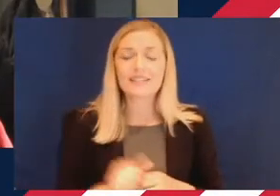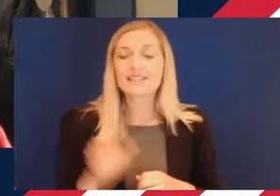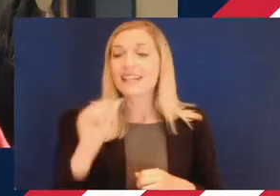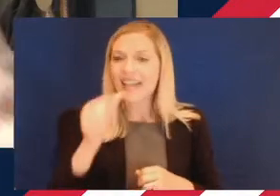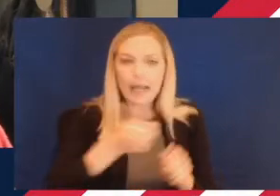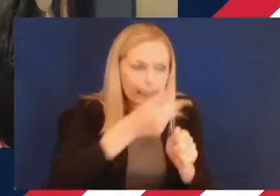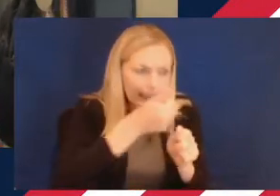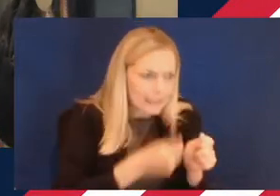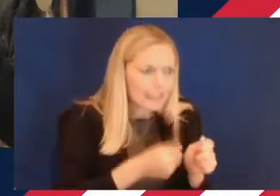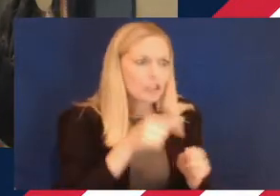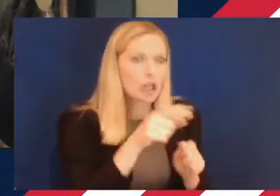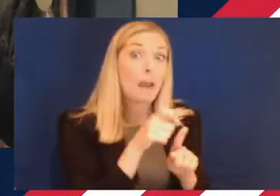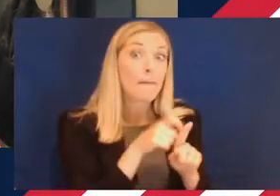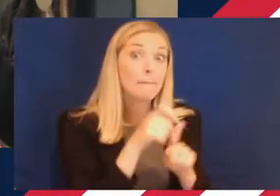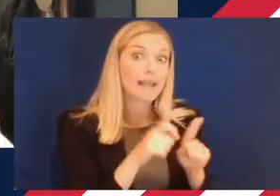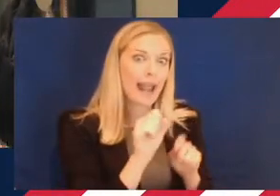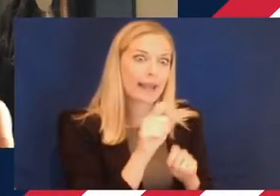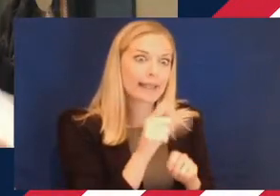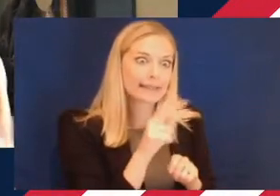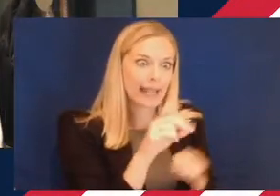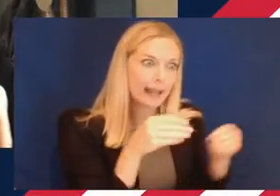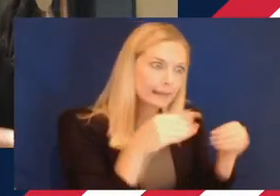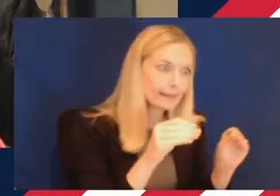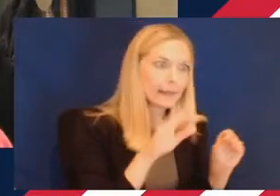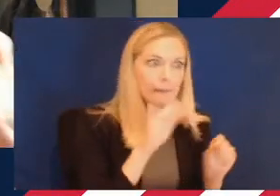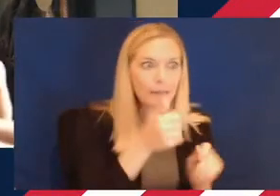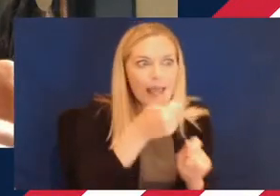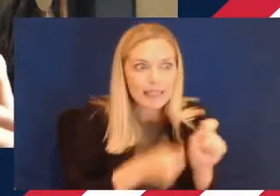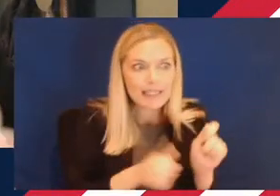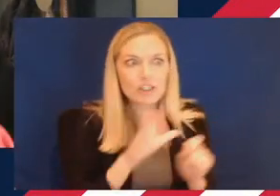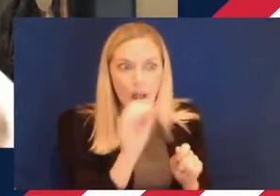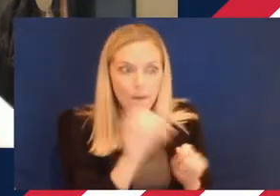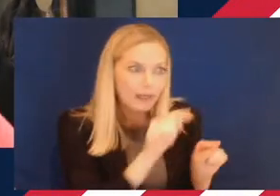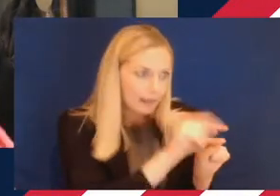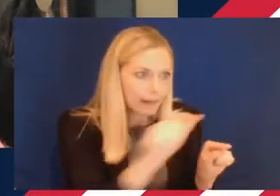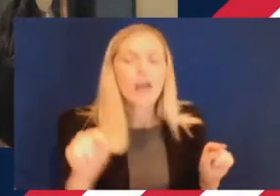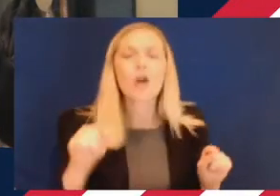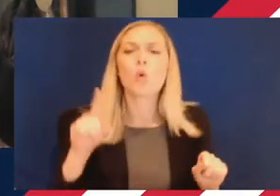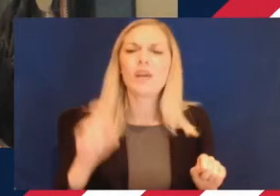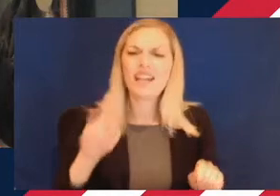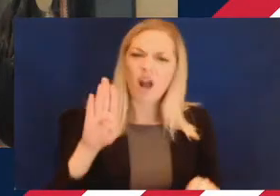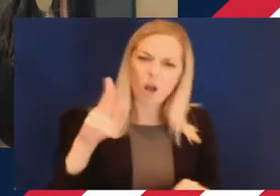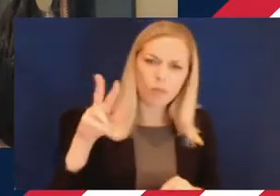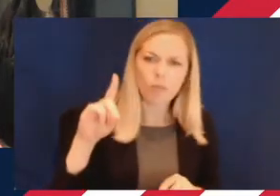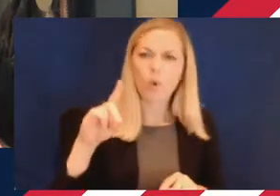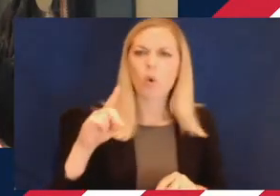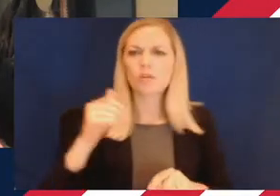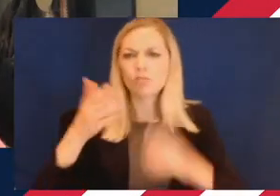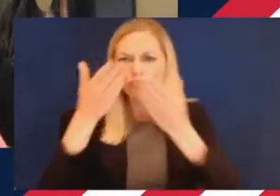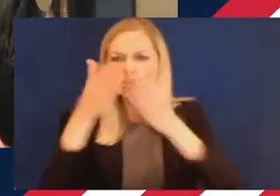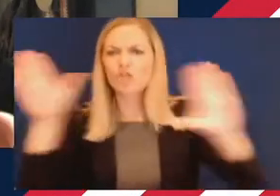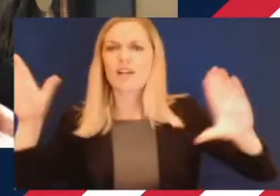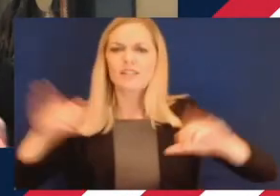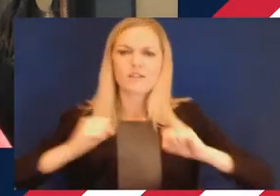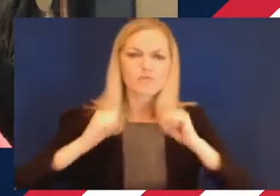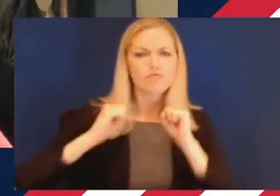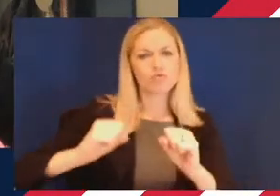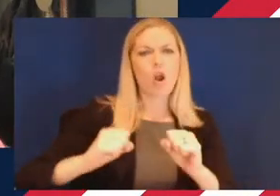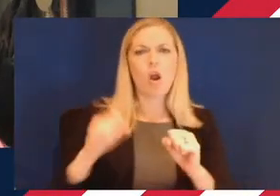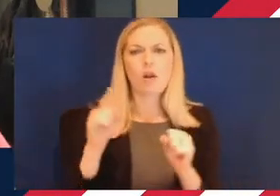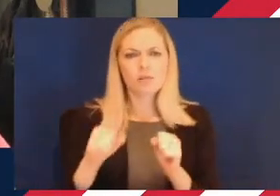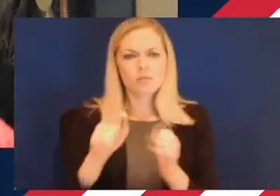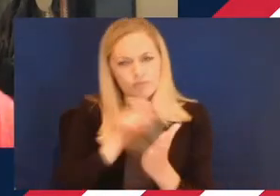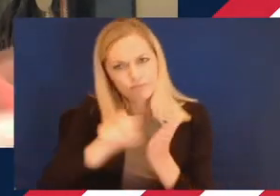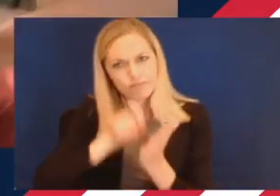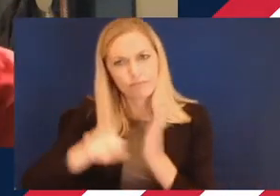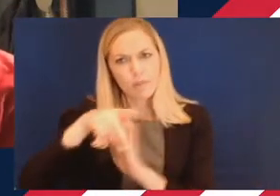need a bold, aggressive labor policy that builds a table with all the employers and puts workers at it with equal power. The wage standards